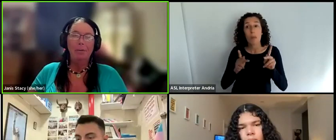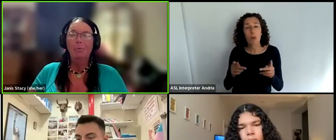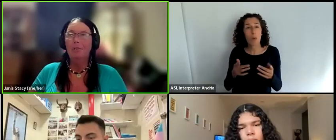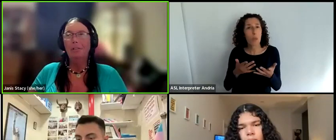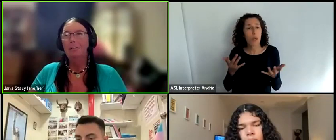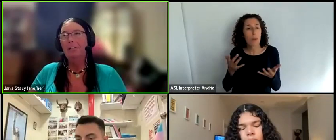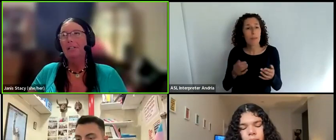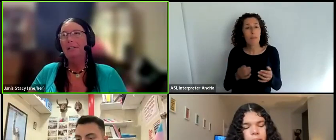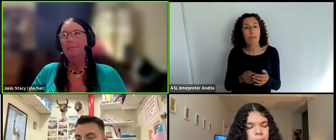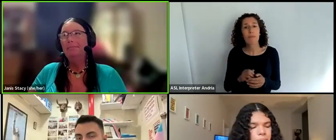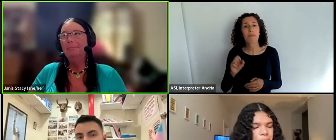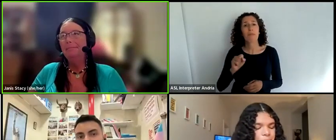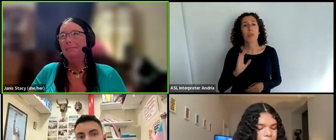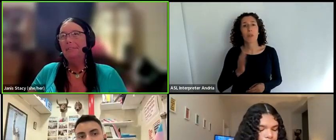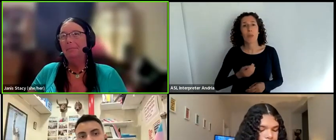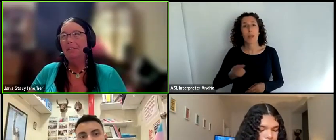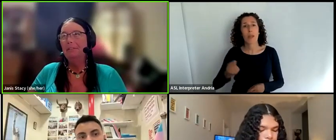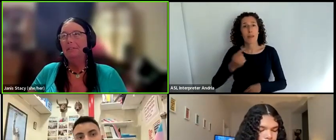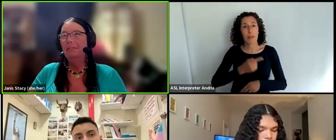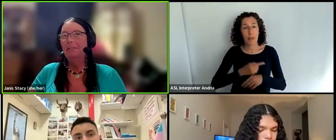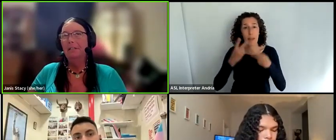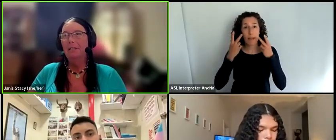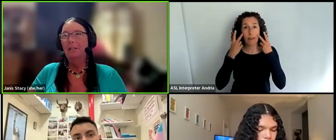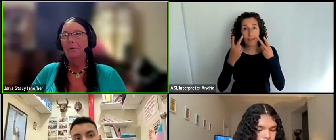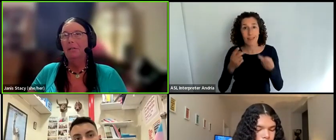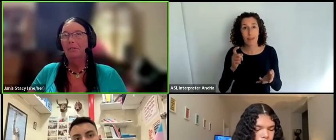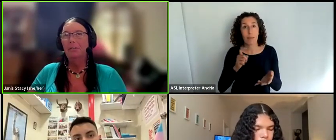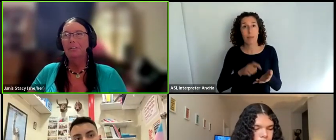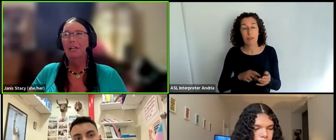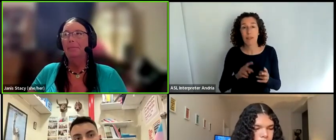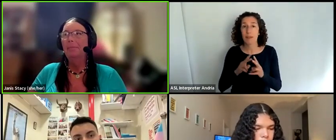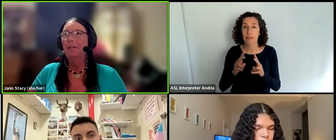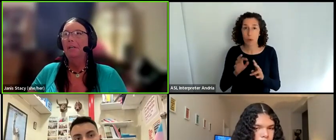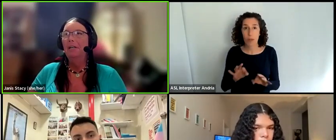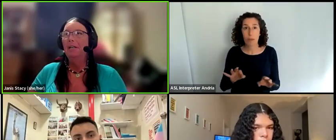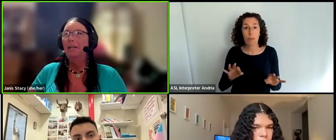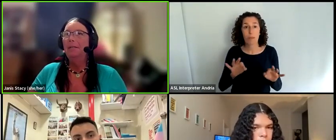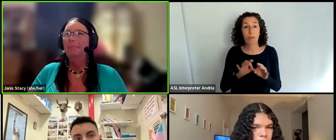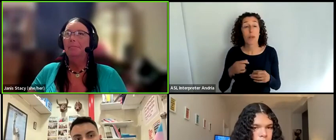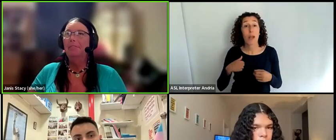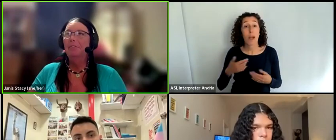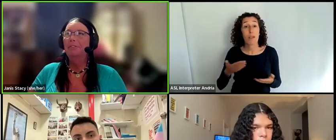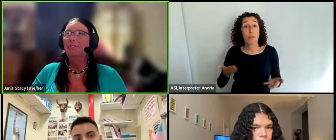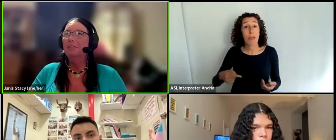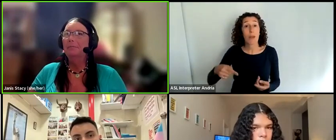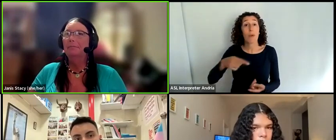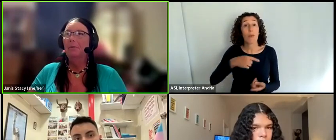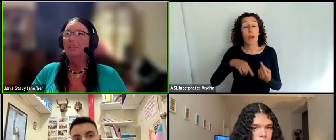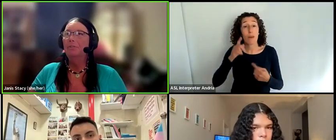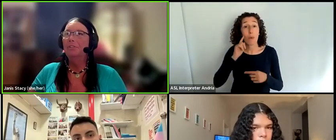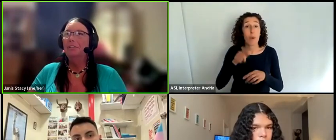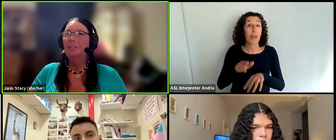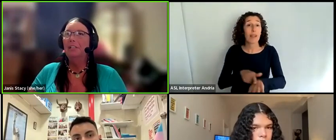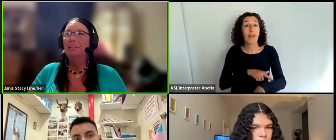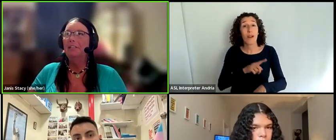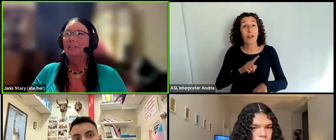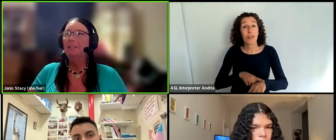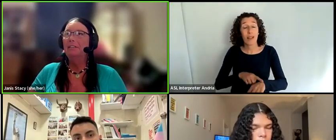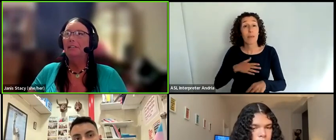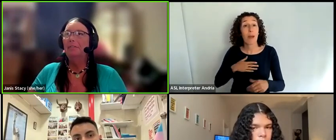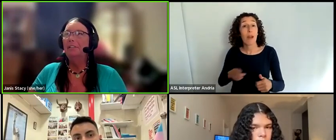Visibility is very important. I've been around a long time. My first march was